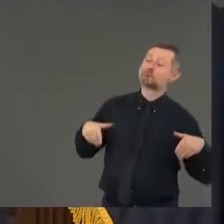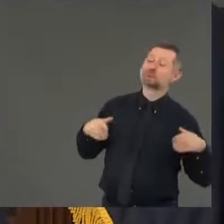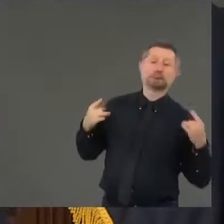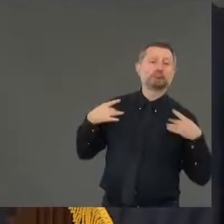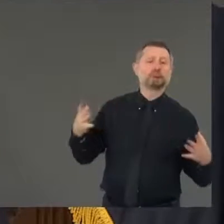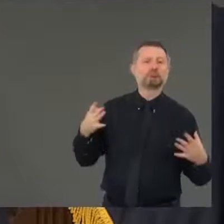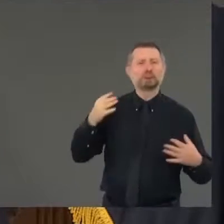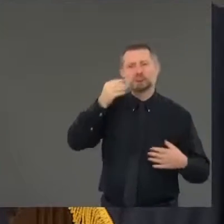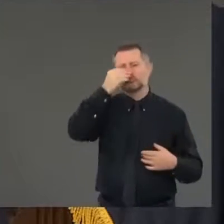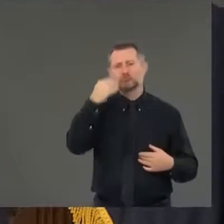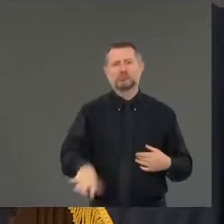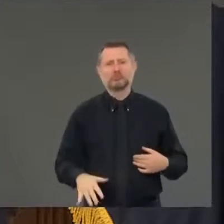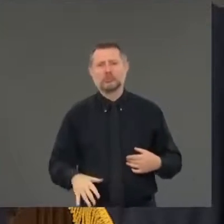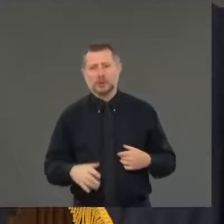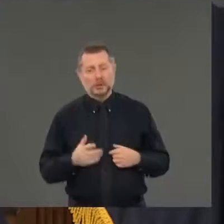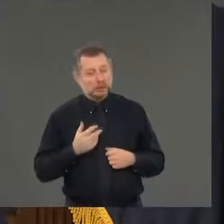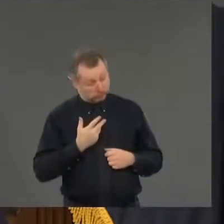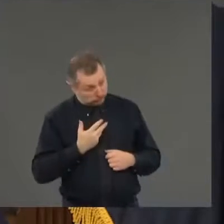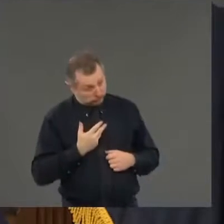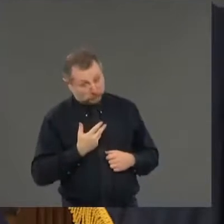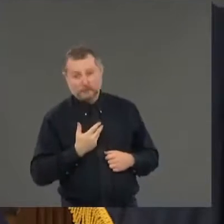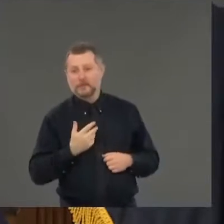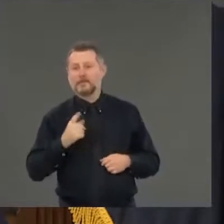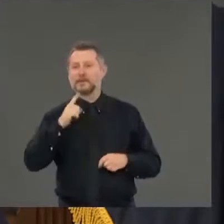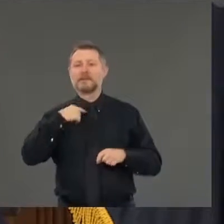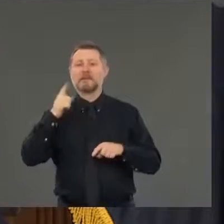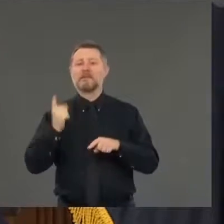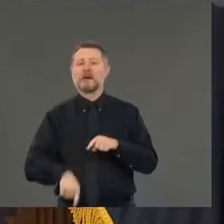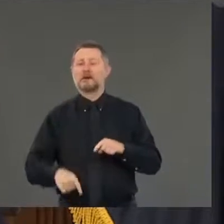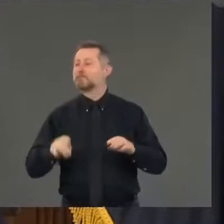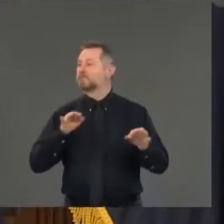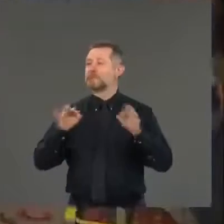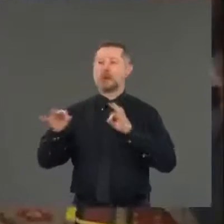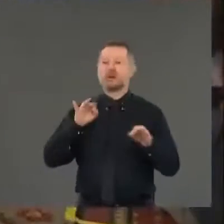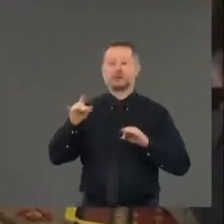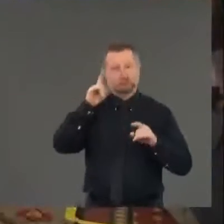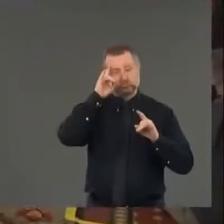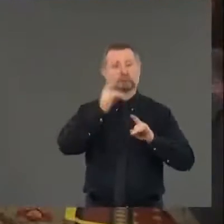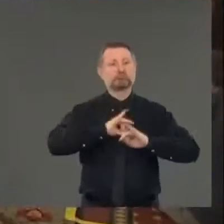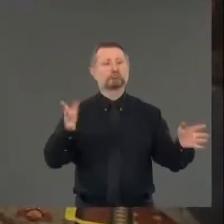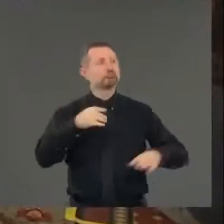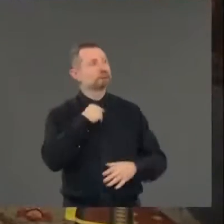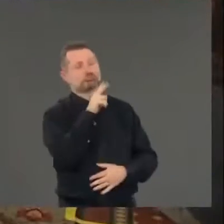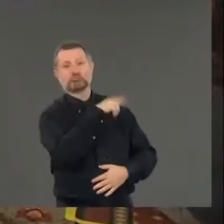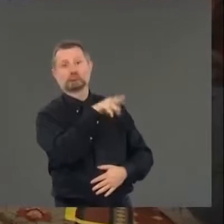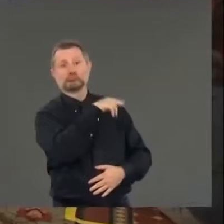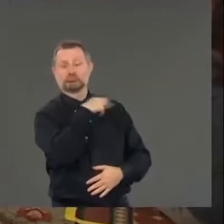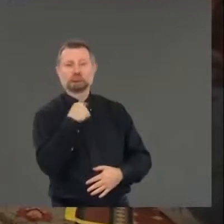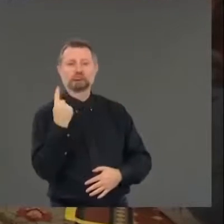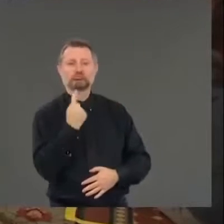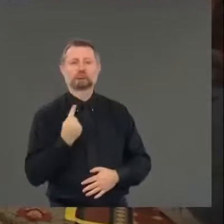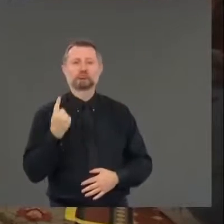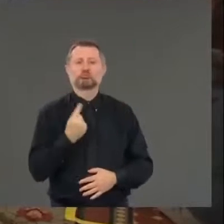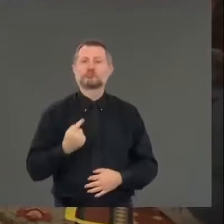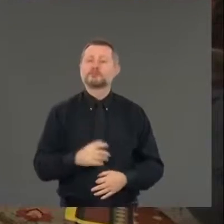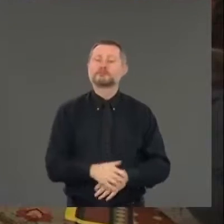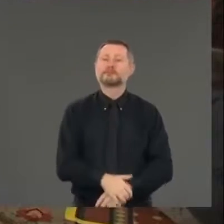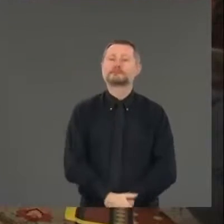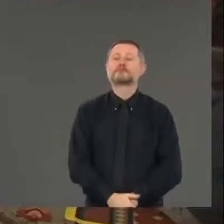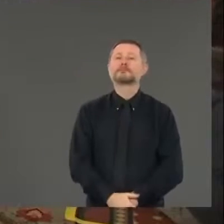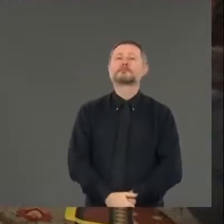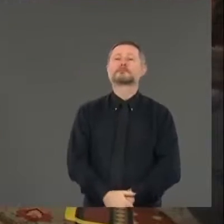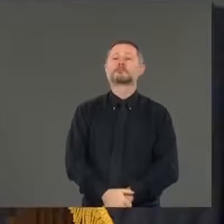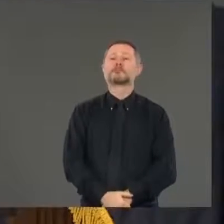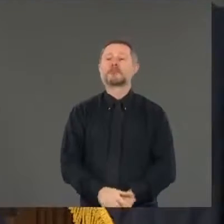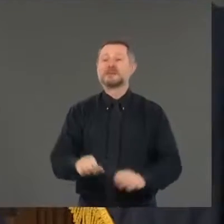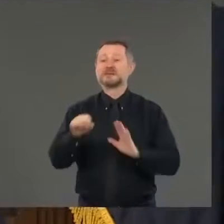that's reckless in a way I can't even describe. Do you have any updates on the state budget? Are cuts coming? We're still waiting